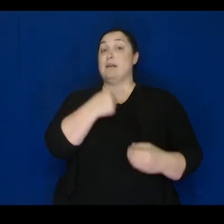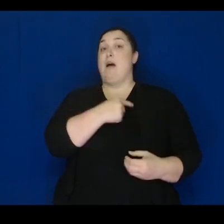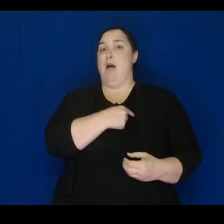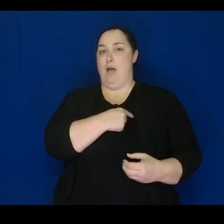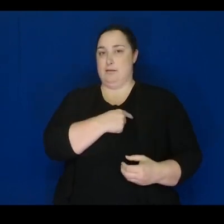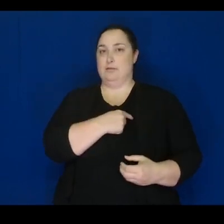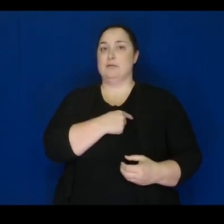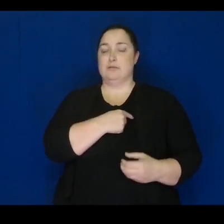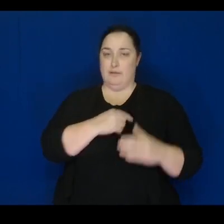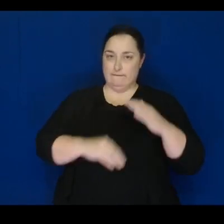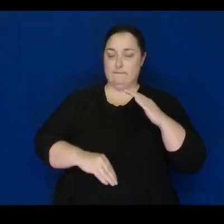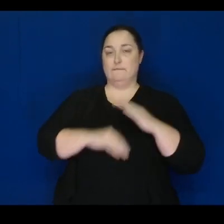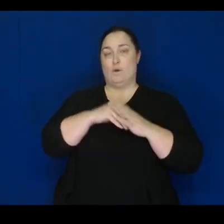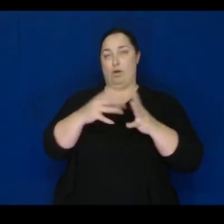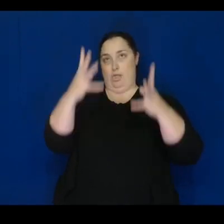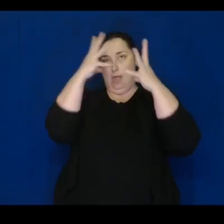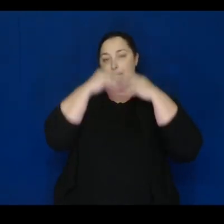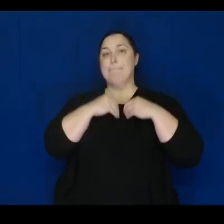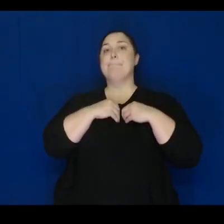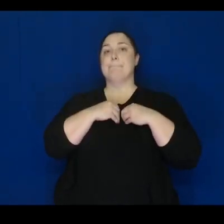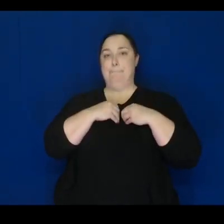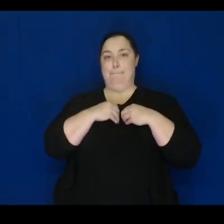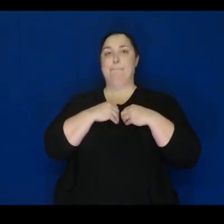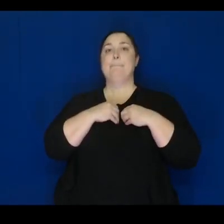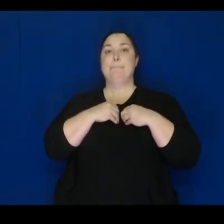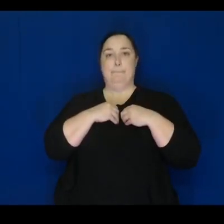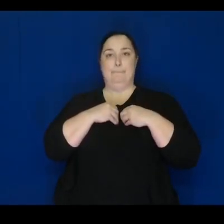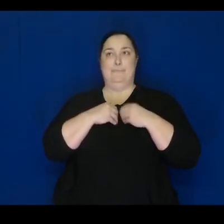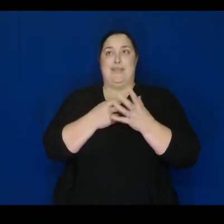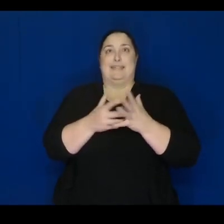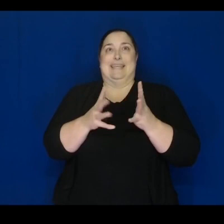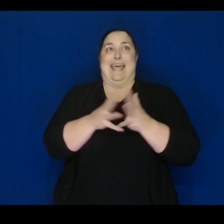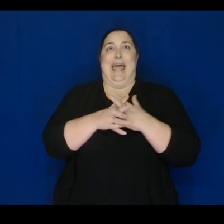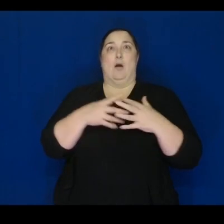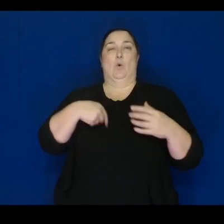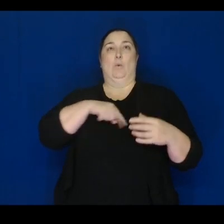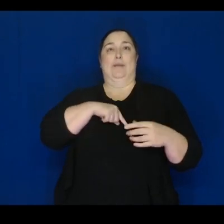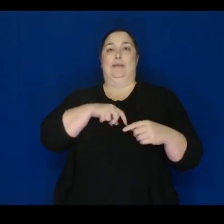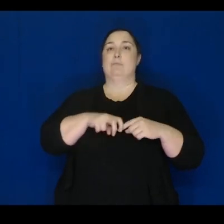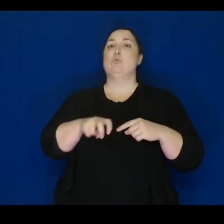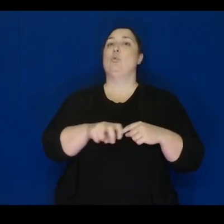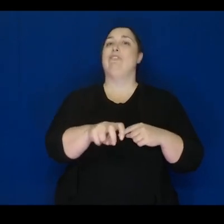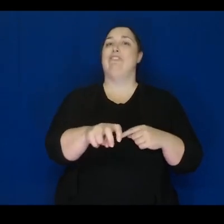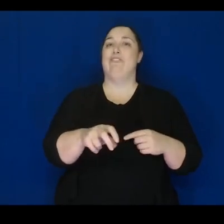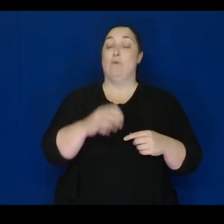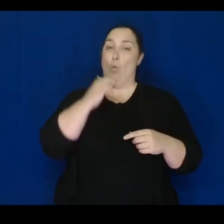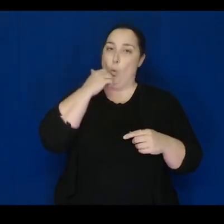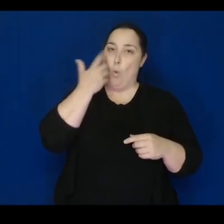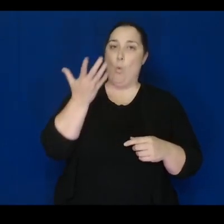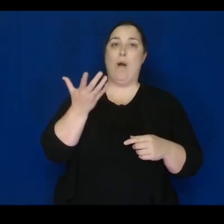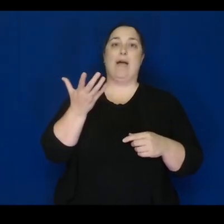So that's really how we kind of, you know, move throughout the world, is we're always listening, we're always encouraged to listen.